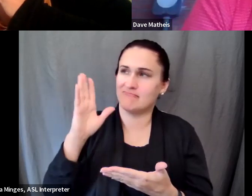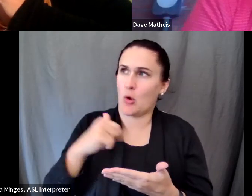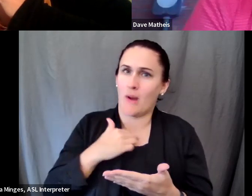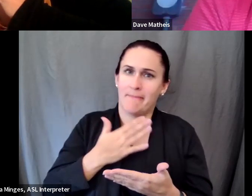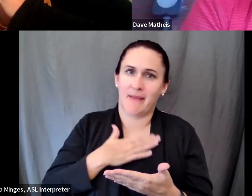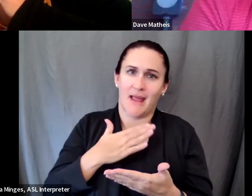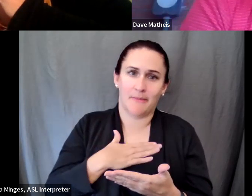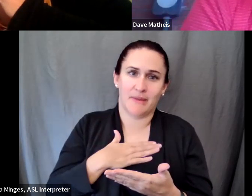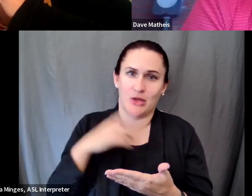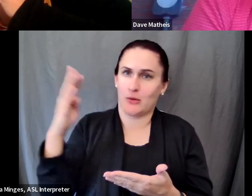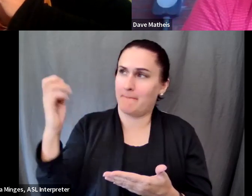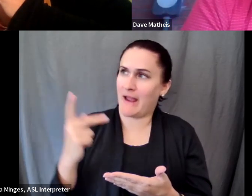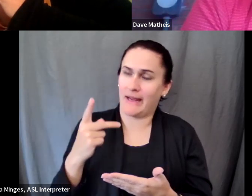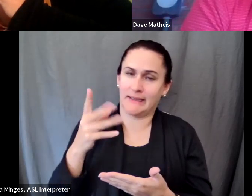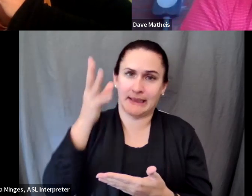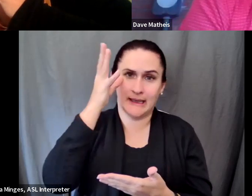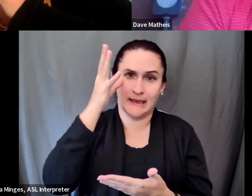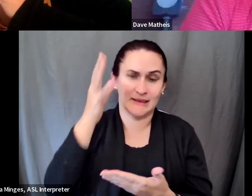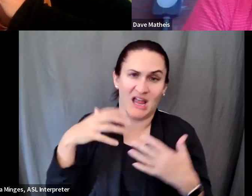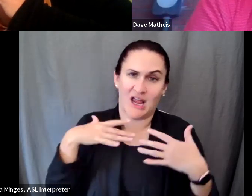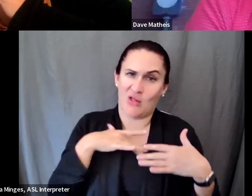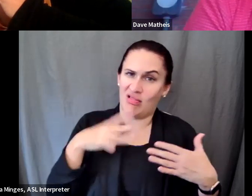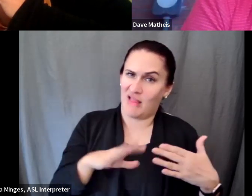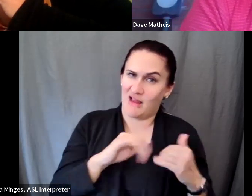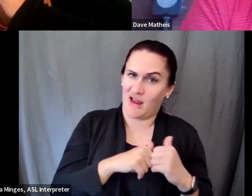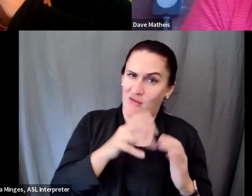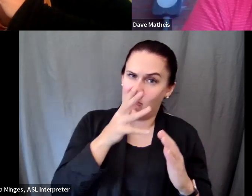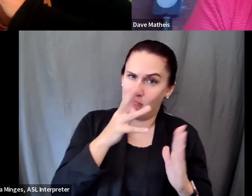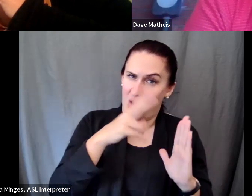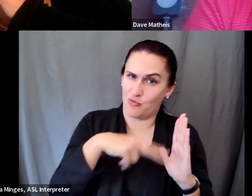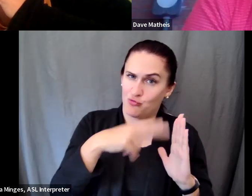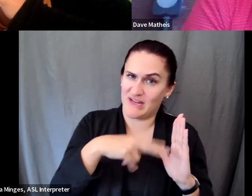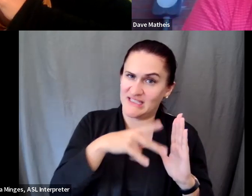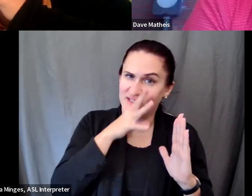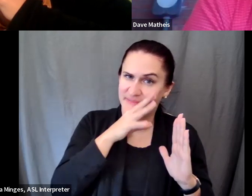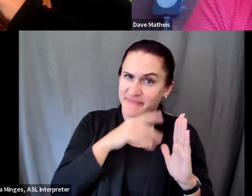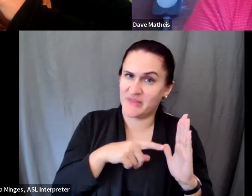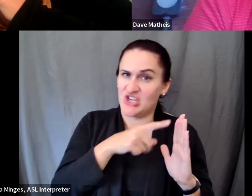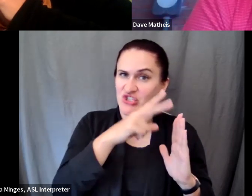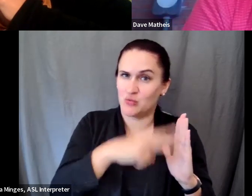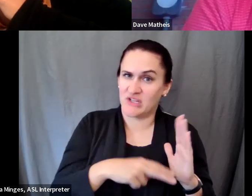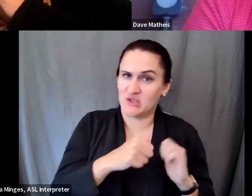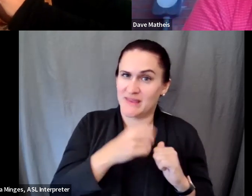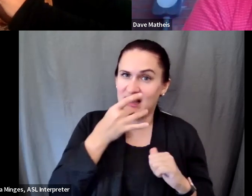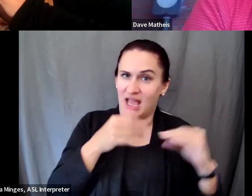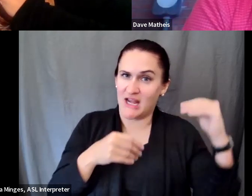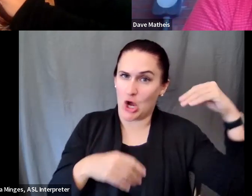glad you're back. I don't like the way mom reads. She reads with the light on.